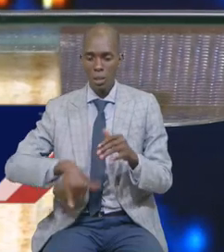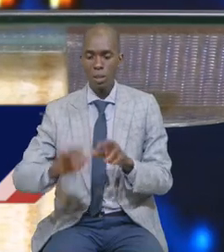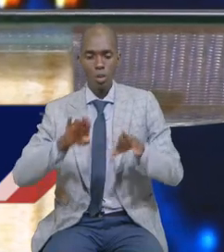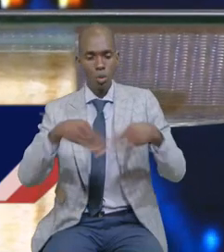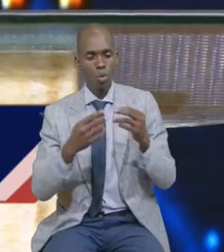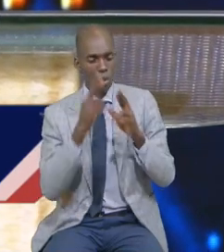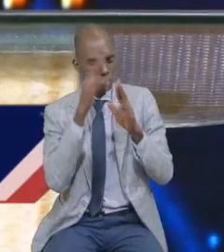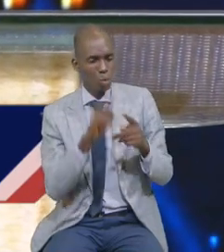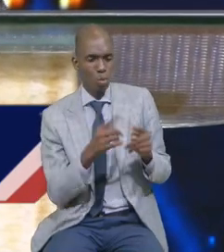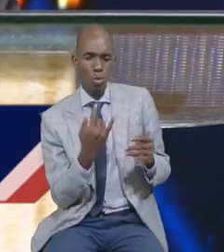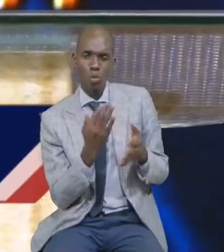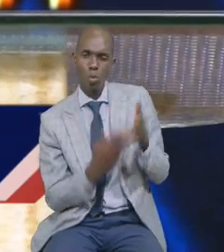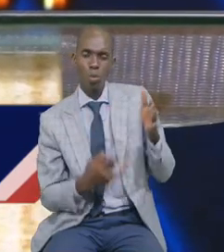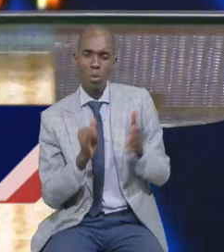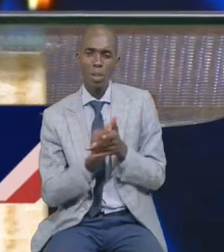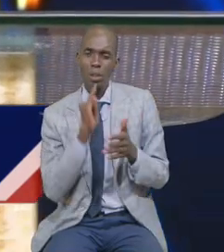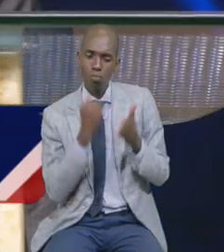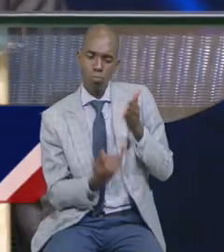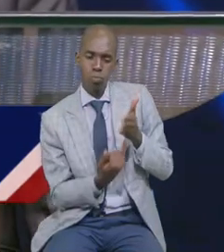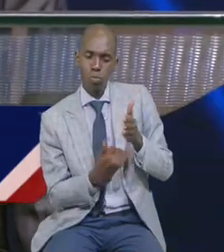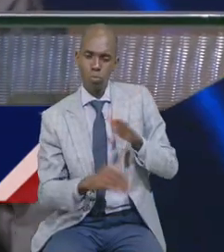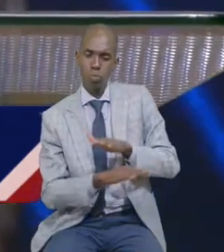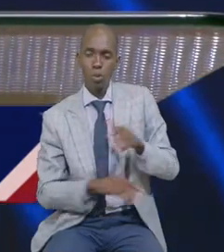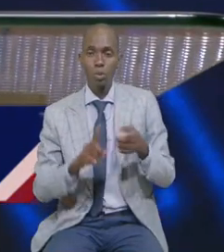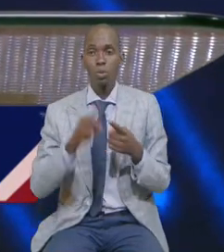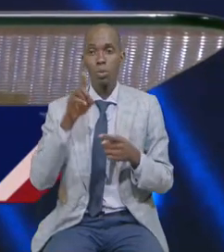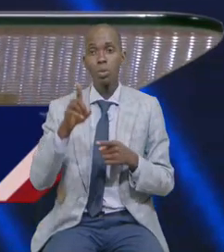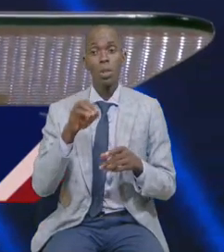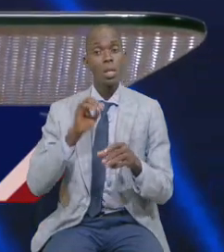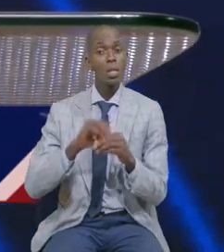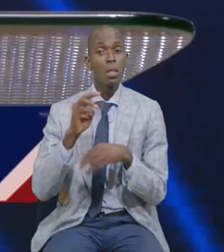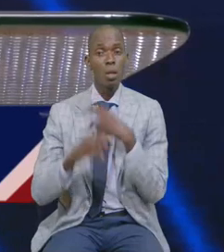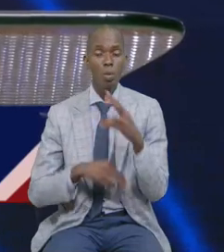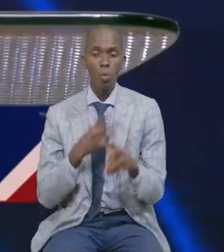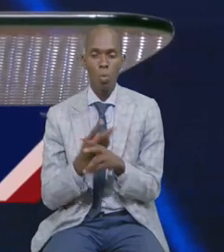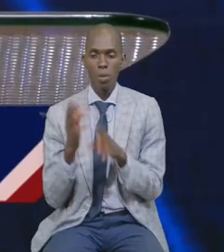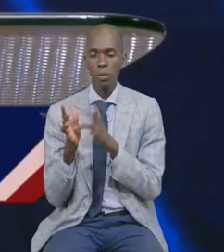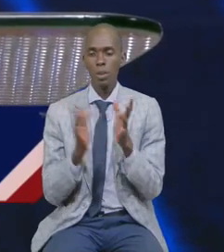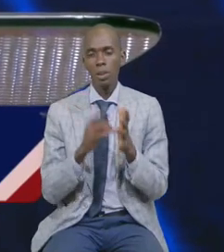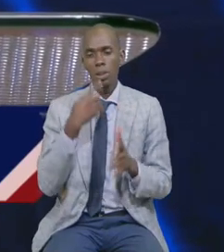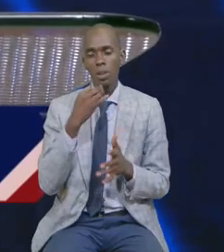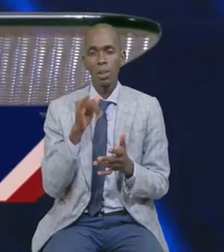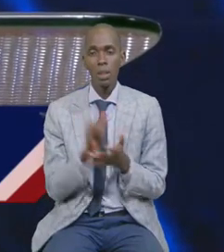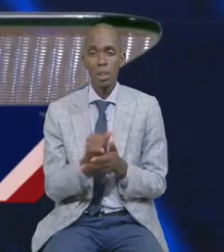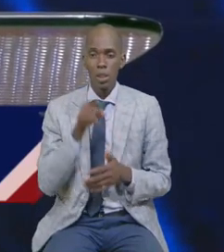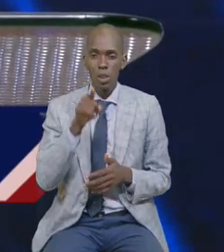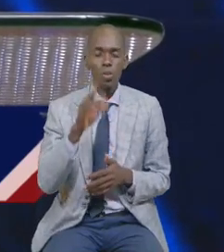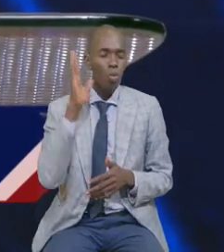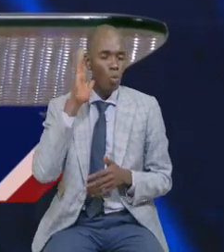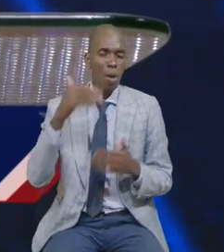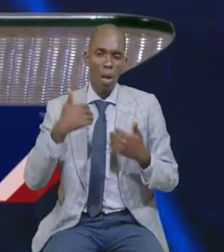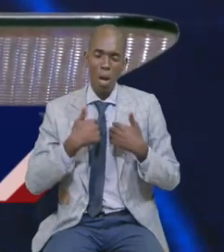Not everybody will do that to you. In the world, it says, ye shall have